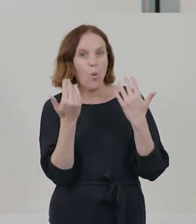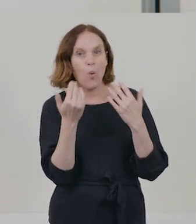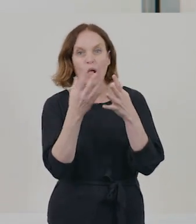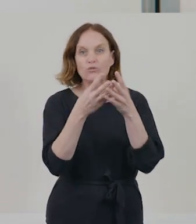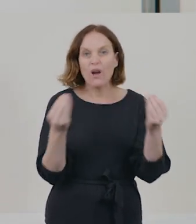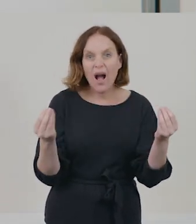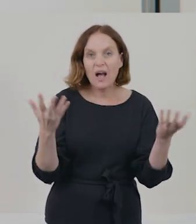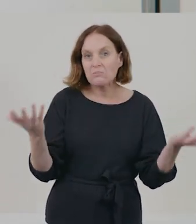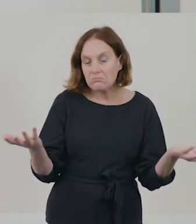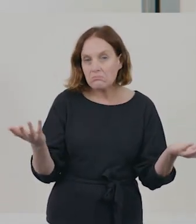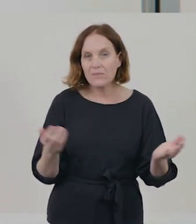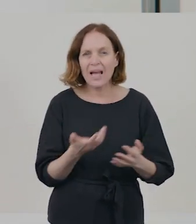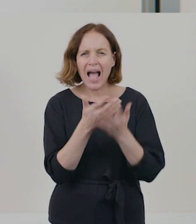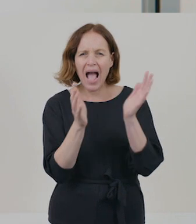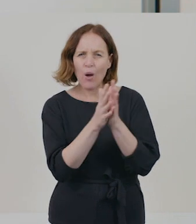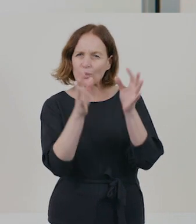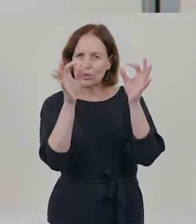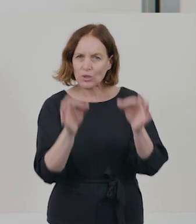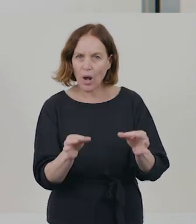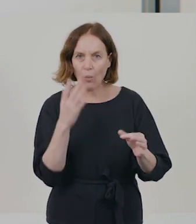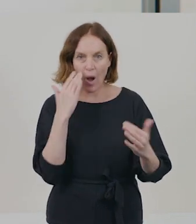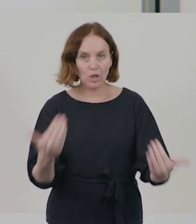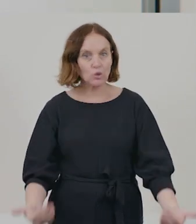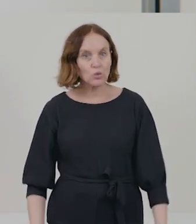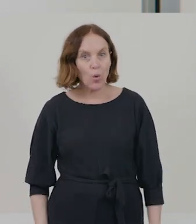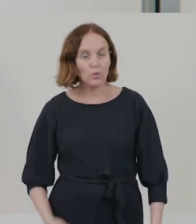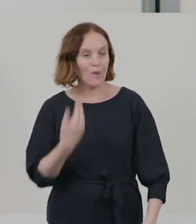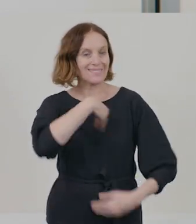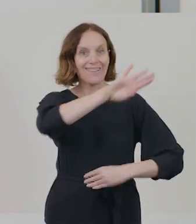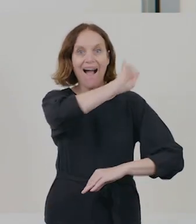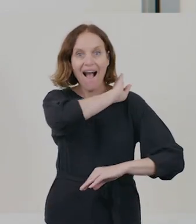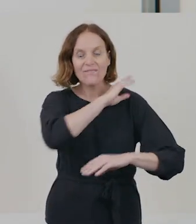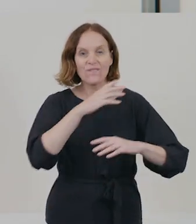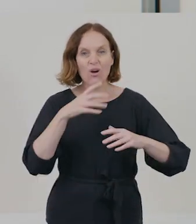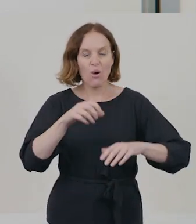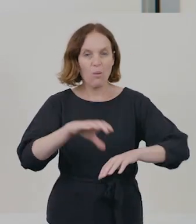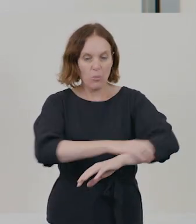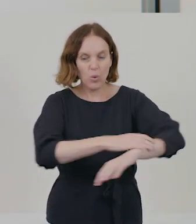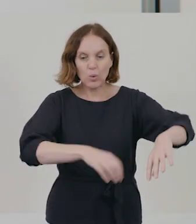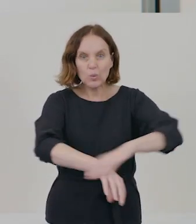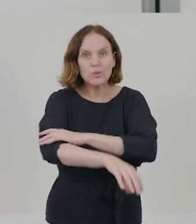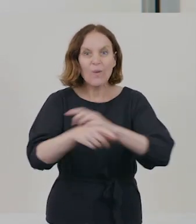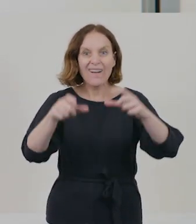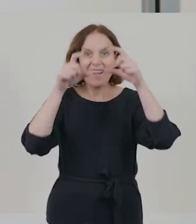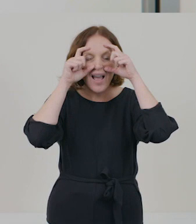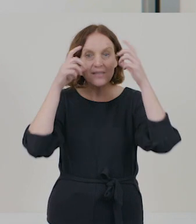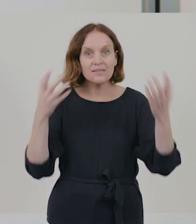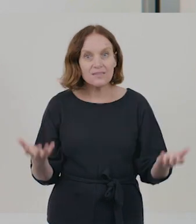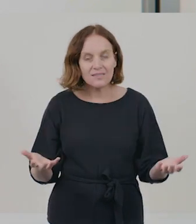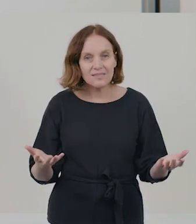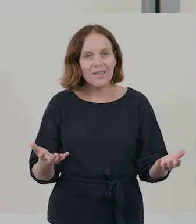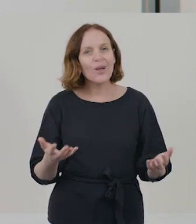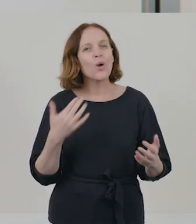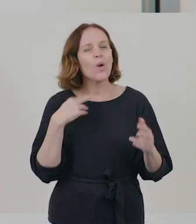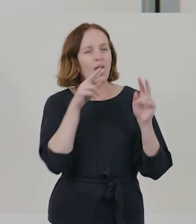dry. So how do we decide when to wear shorts or a scarf or rain boots or sunglasses? We use